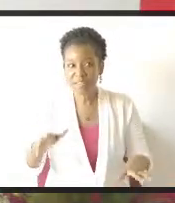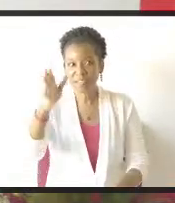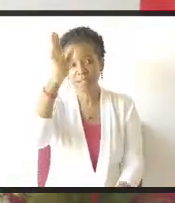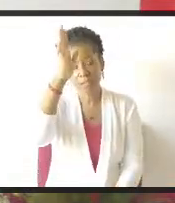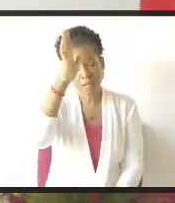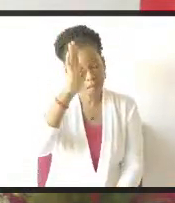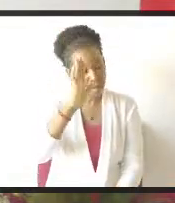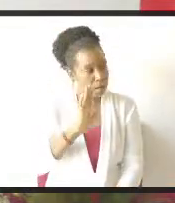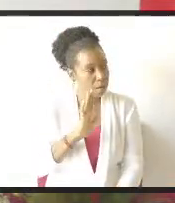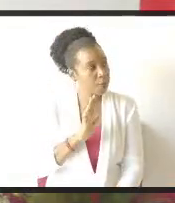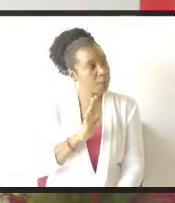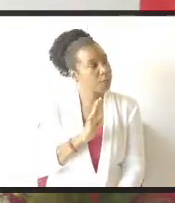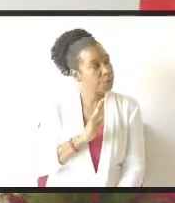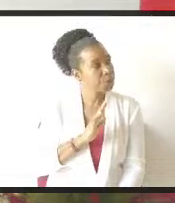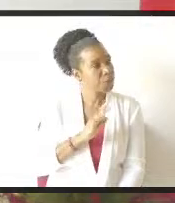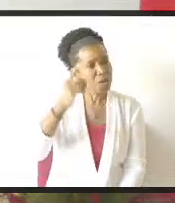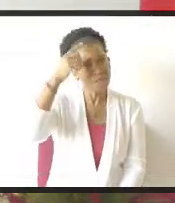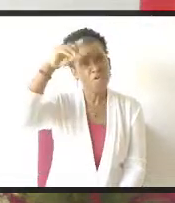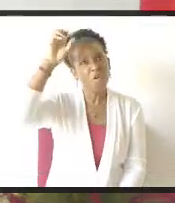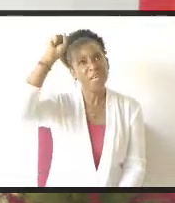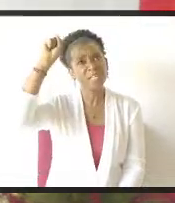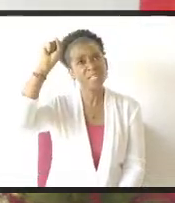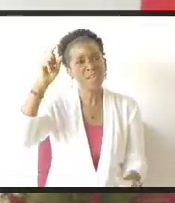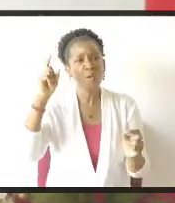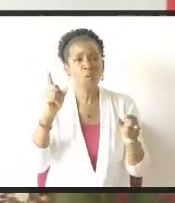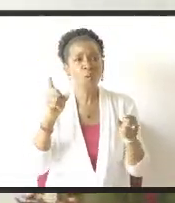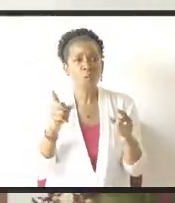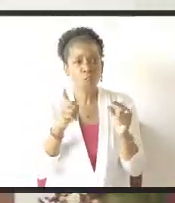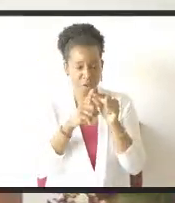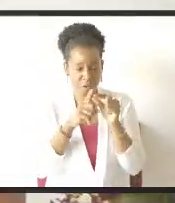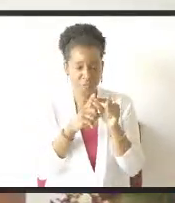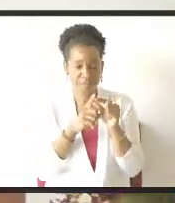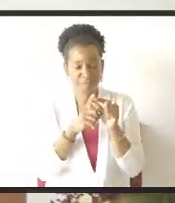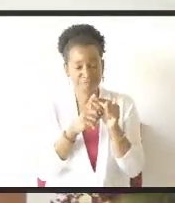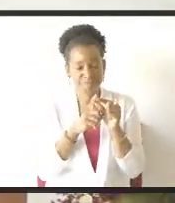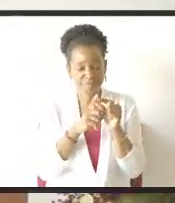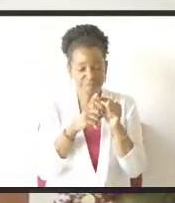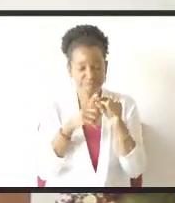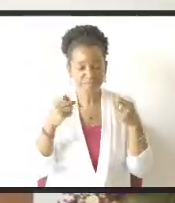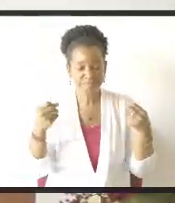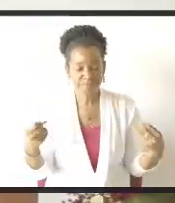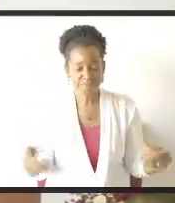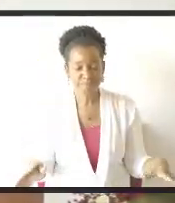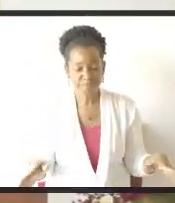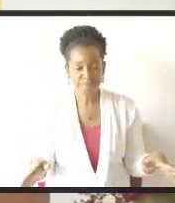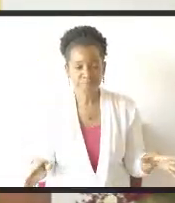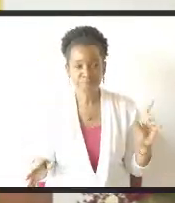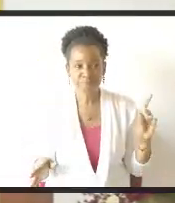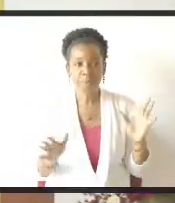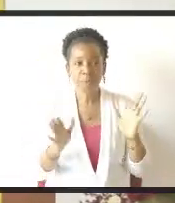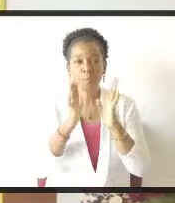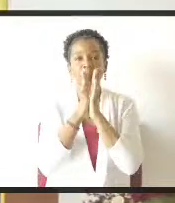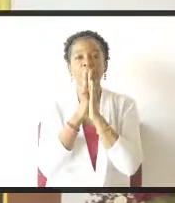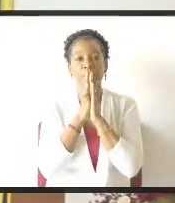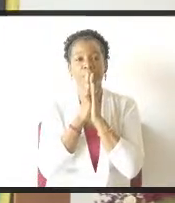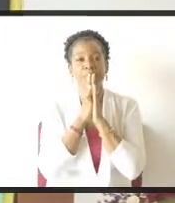unchanging truth. Let us bow our heads and our hearts together in prayer.